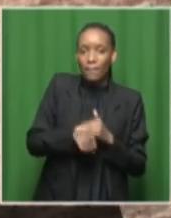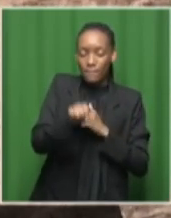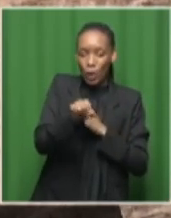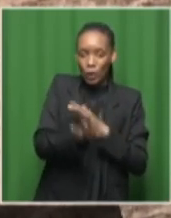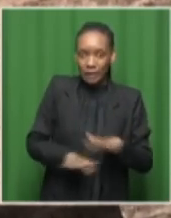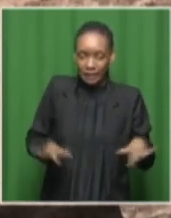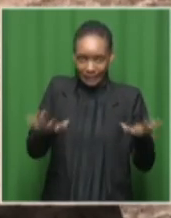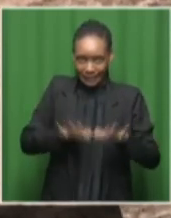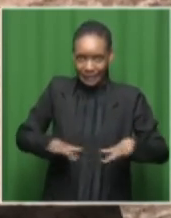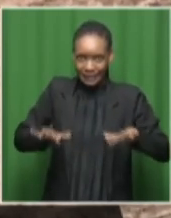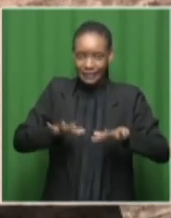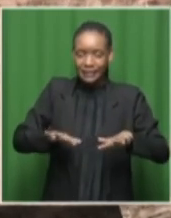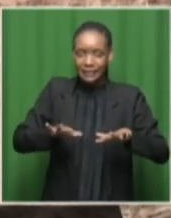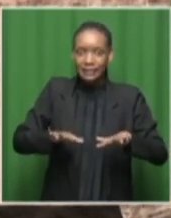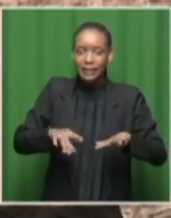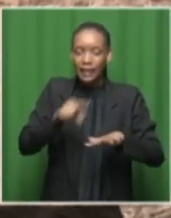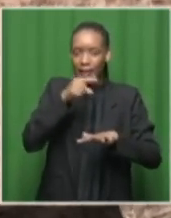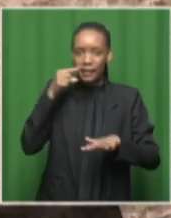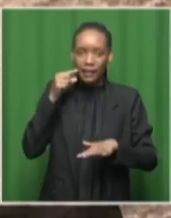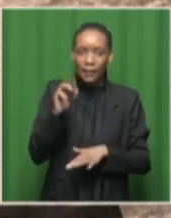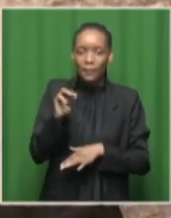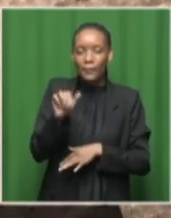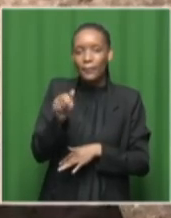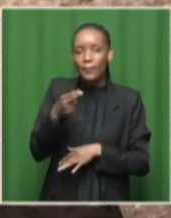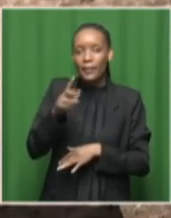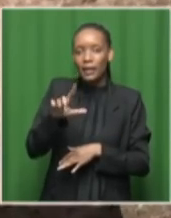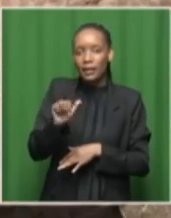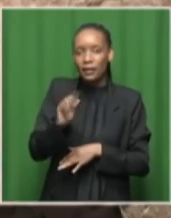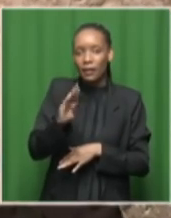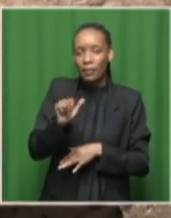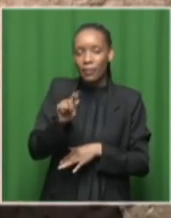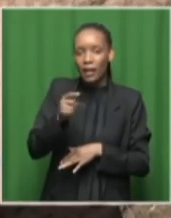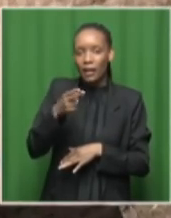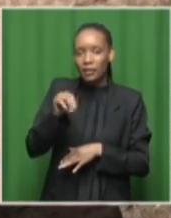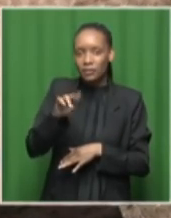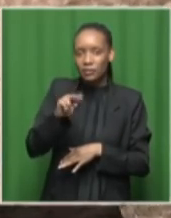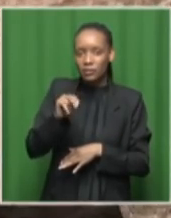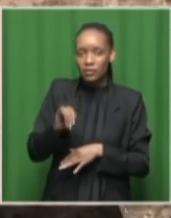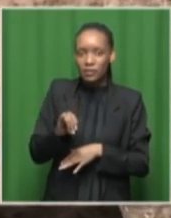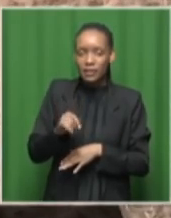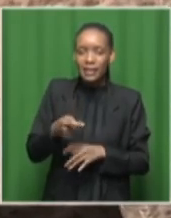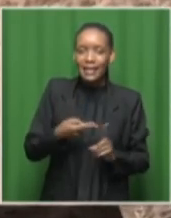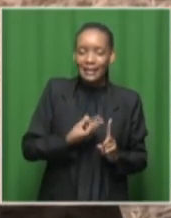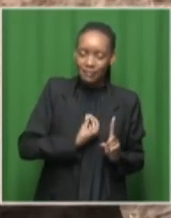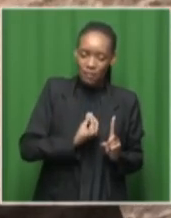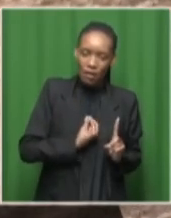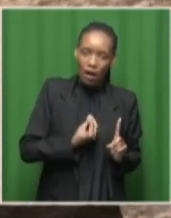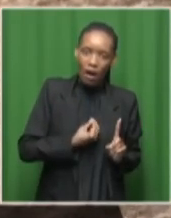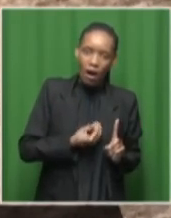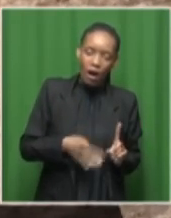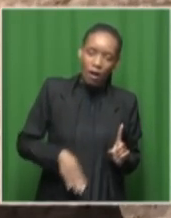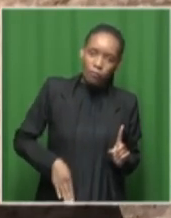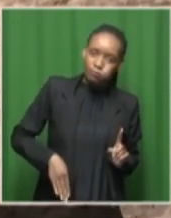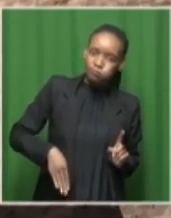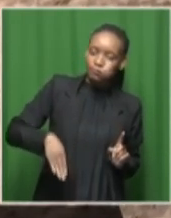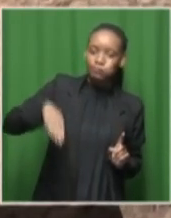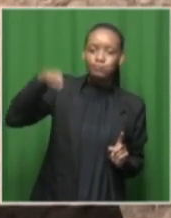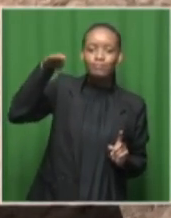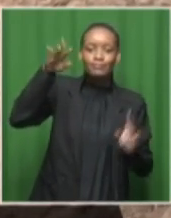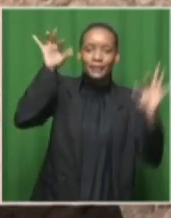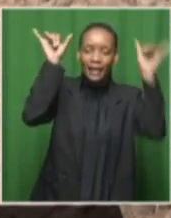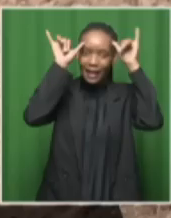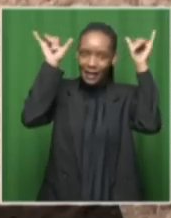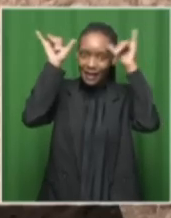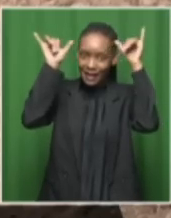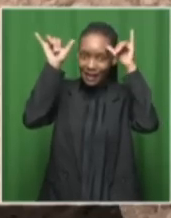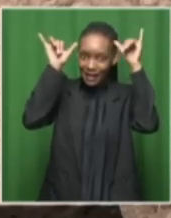here in Mahlabathini. This is where he also grew up as a young boy, heading cattle, just like